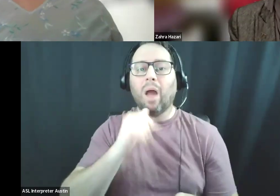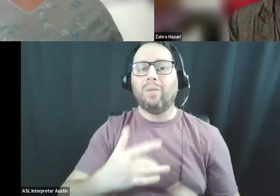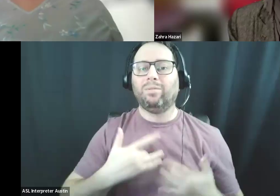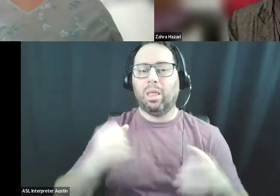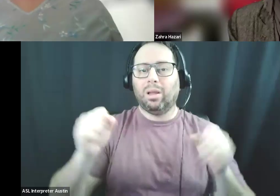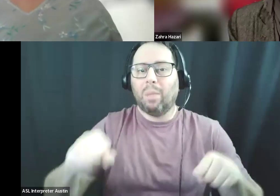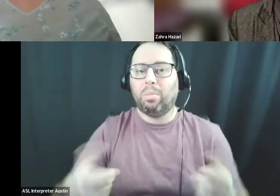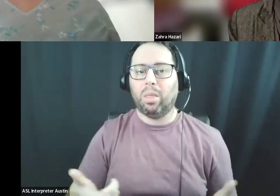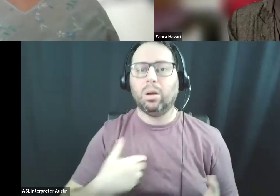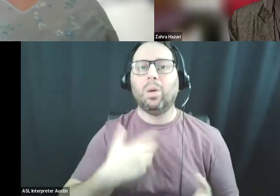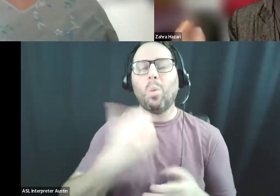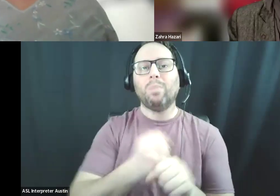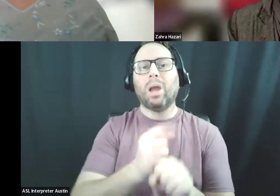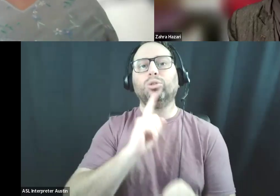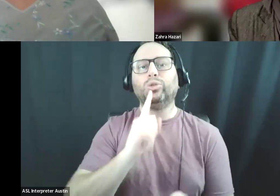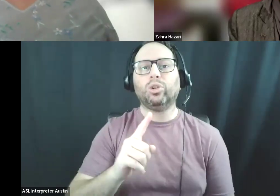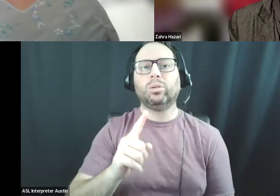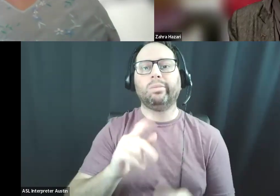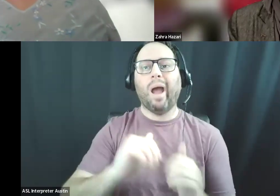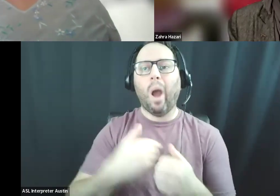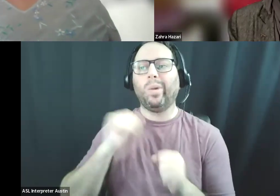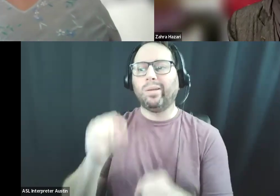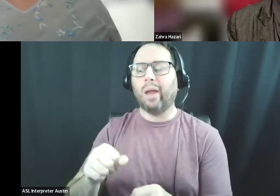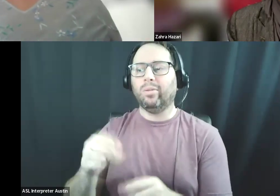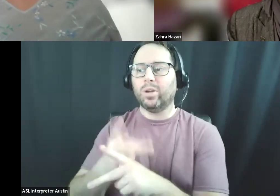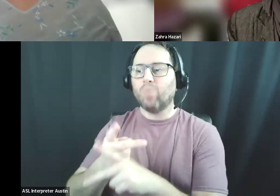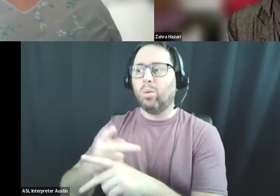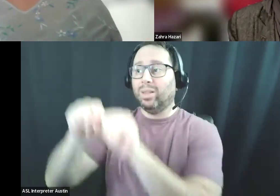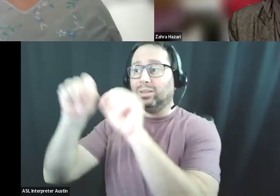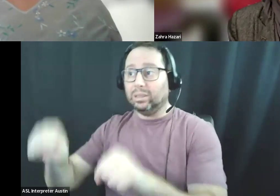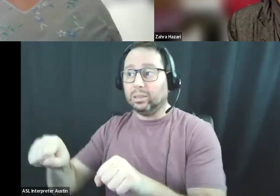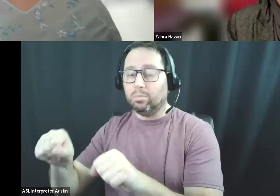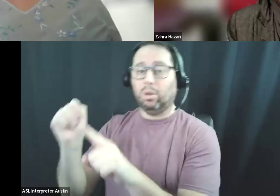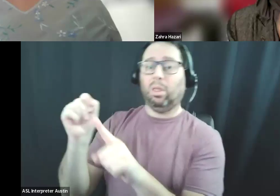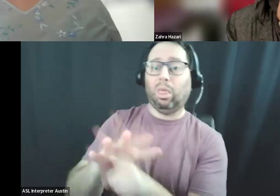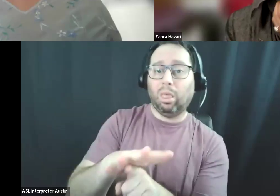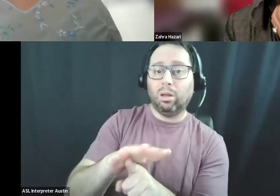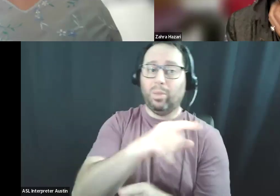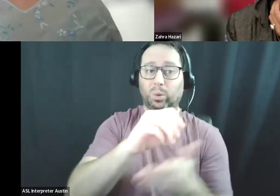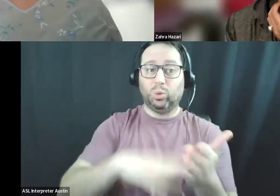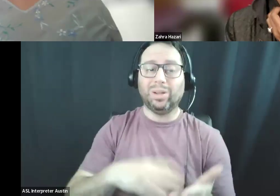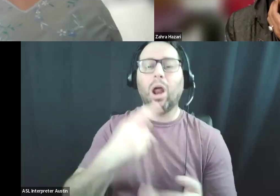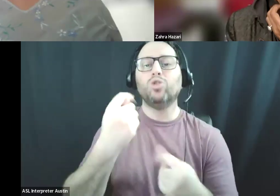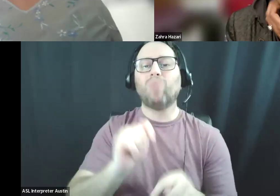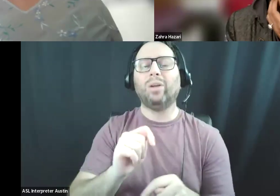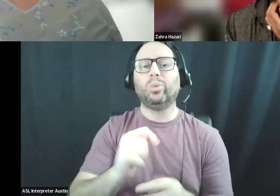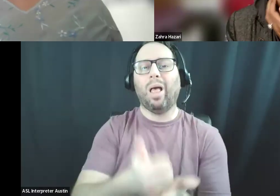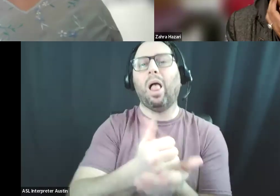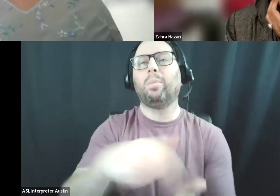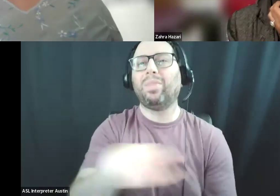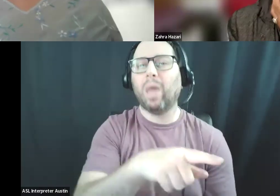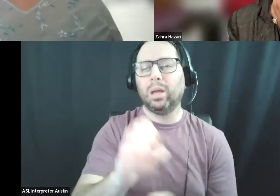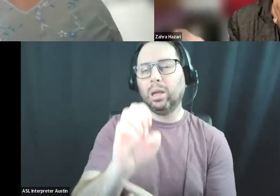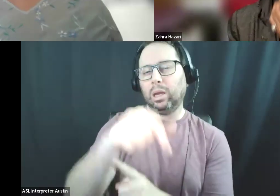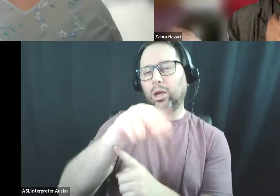might be acting on them and then resist it, like not internalize it. So that's basically what we try to do, is equip